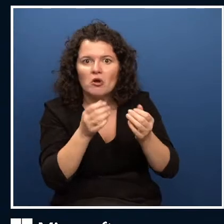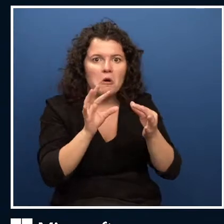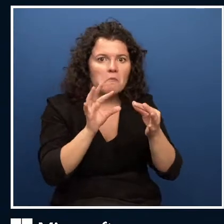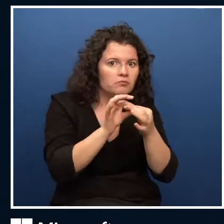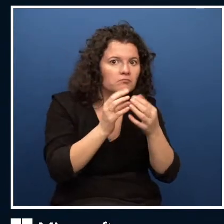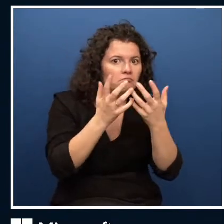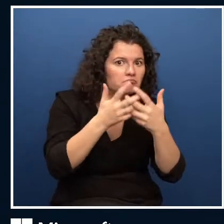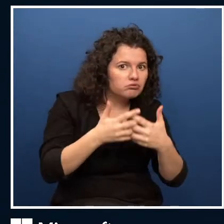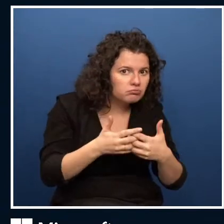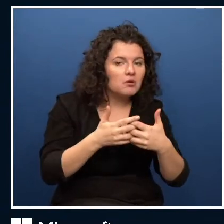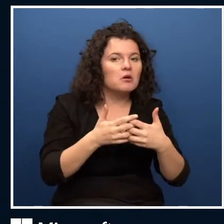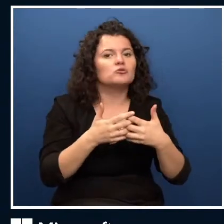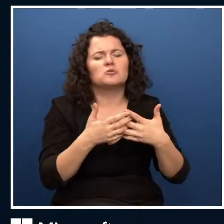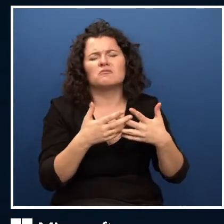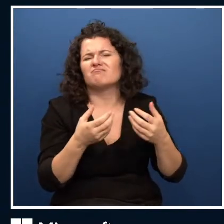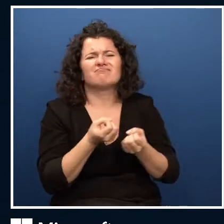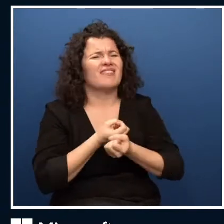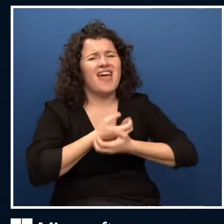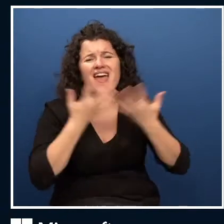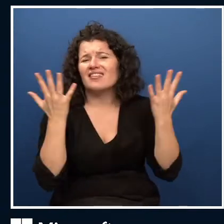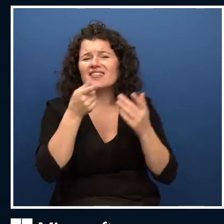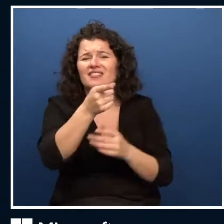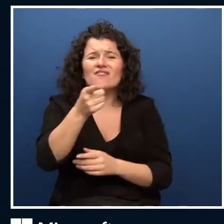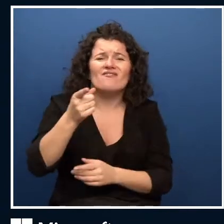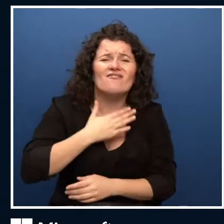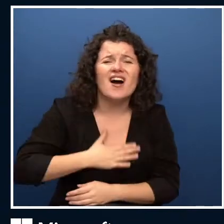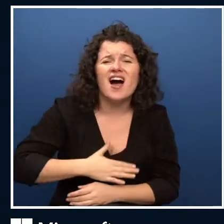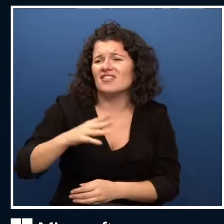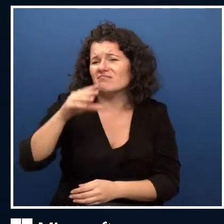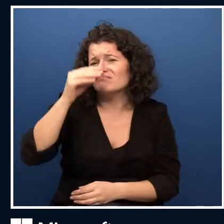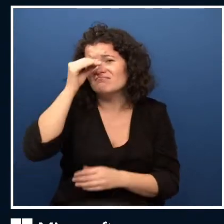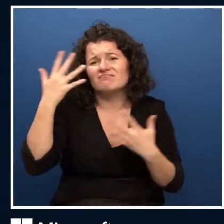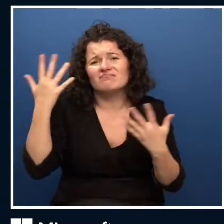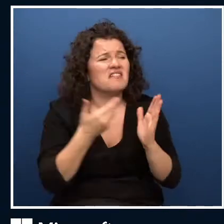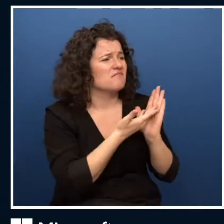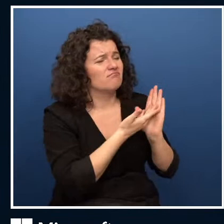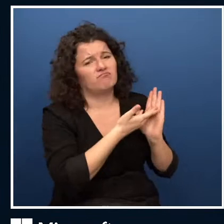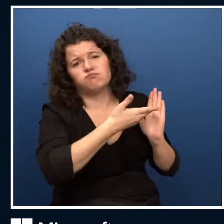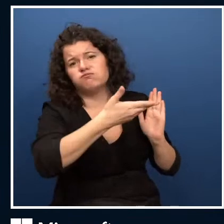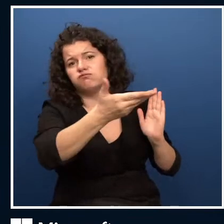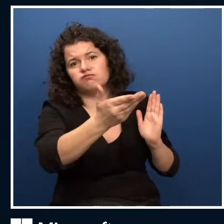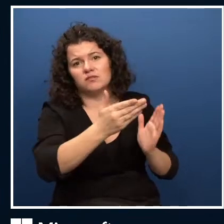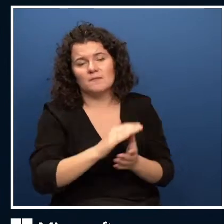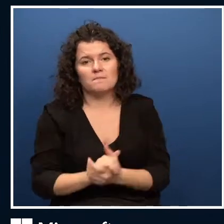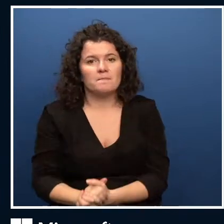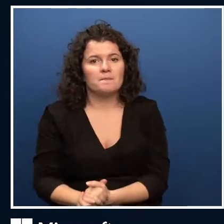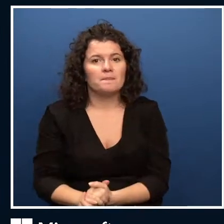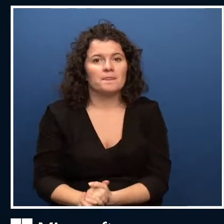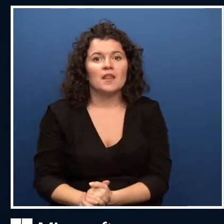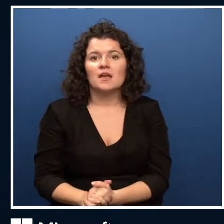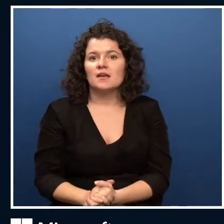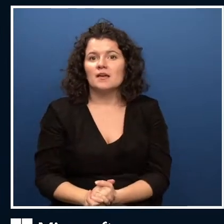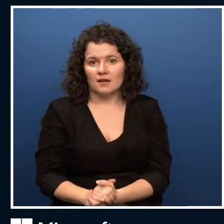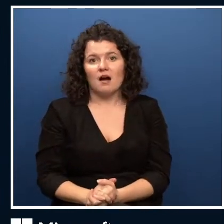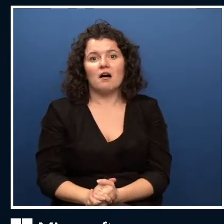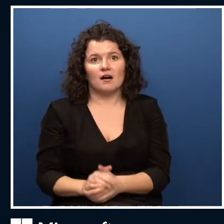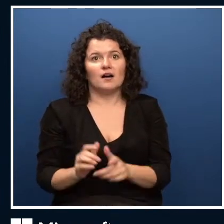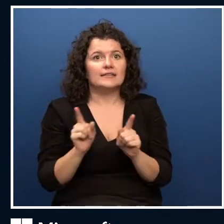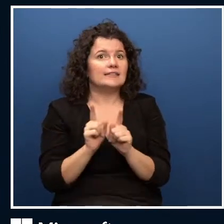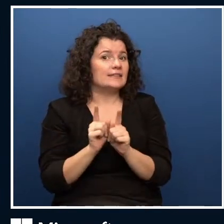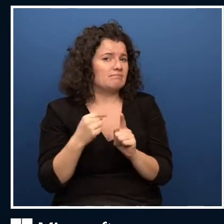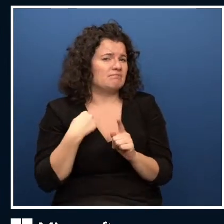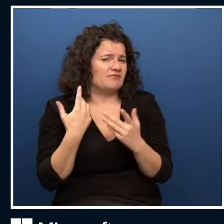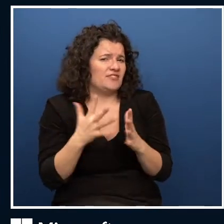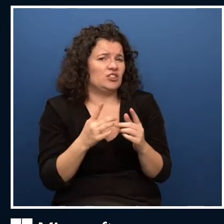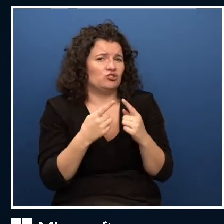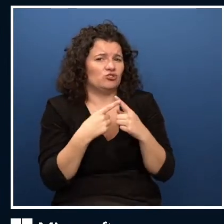you learn. Honestly, writing kind of clears your thought process as well. And I've done that a lot as well. And I've also read so many